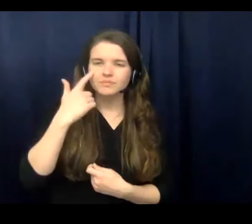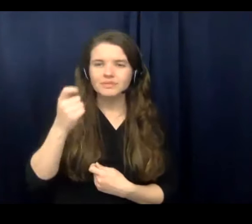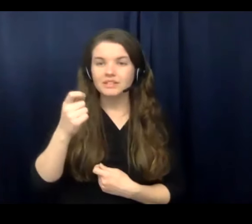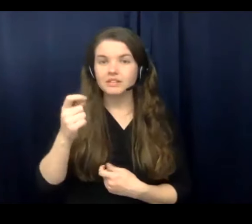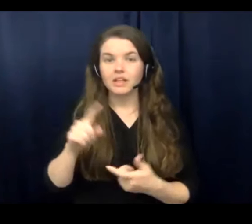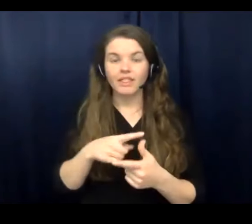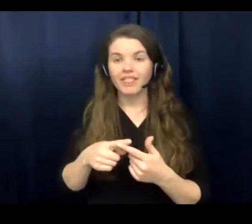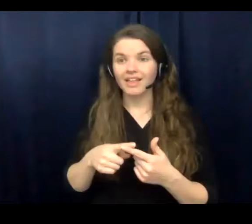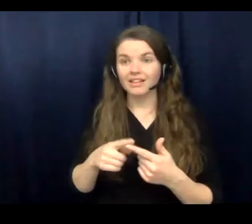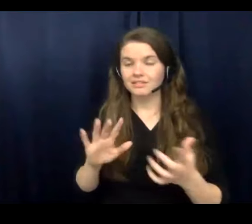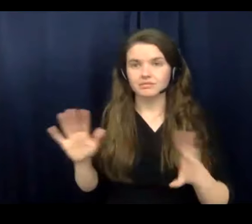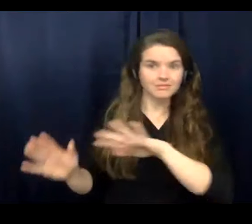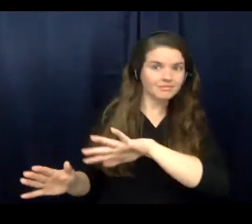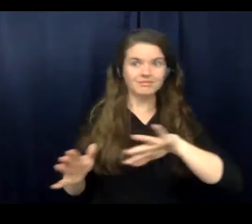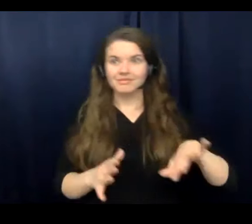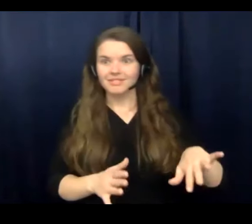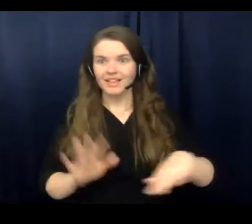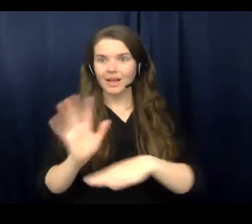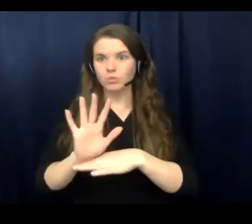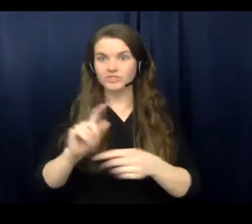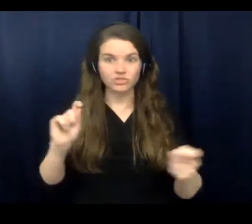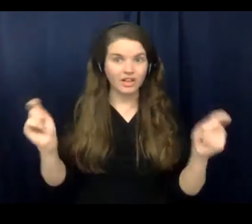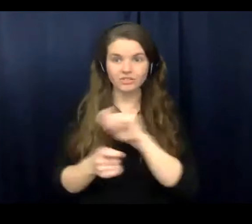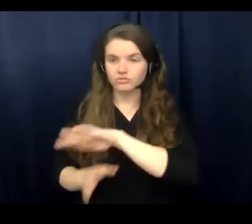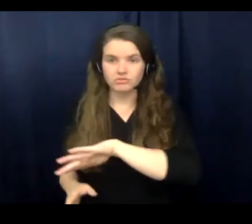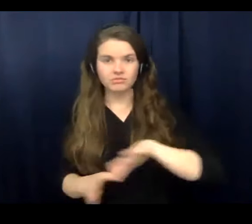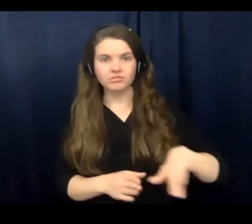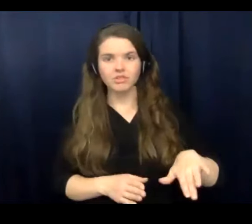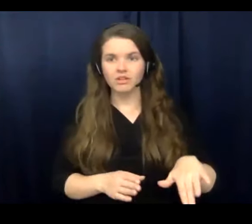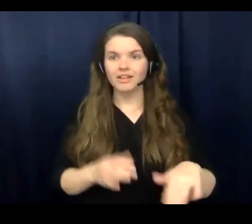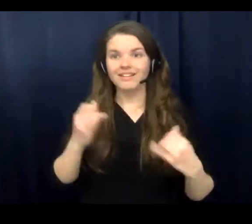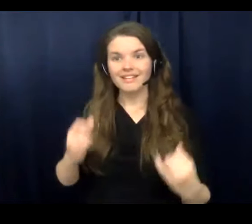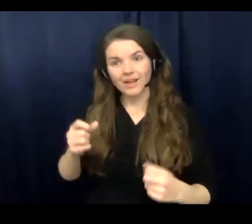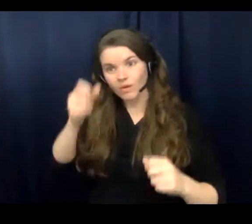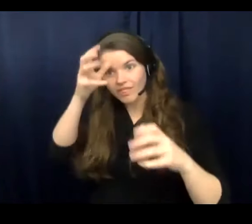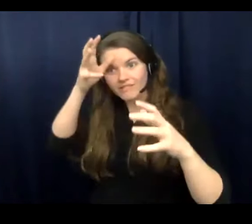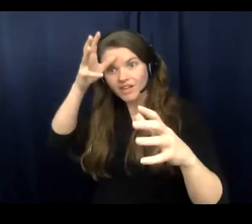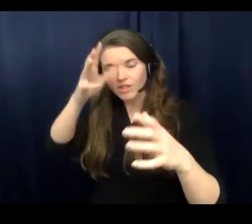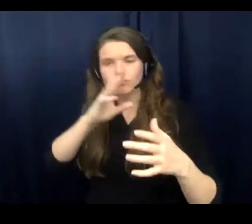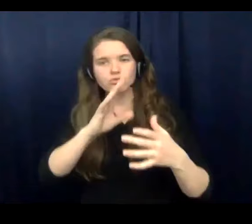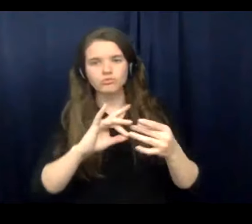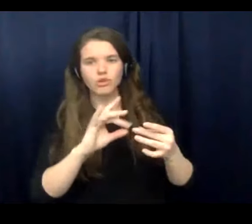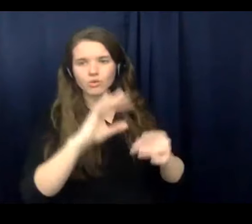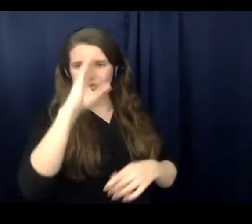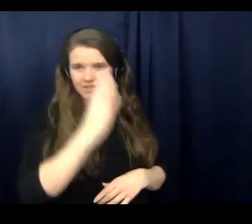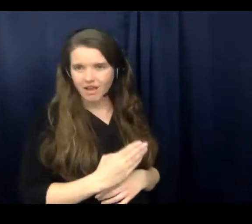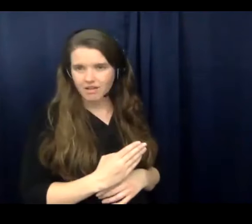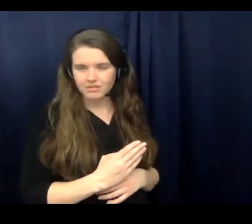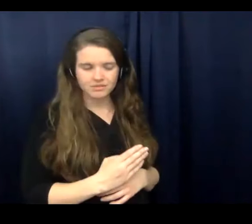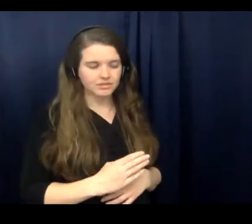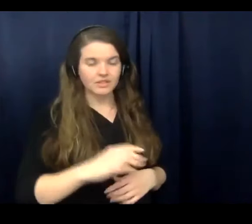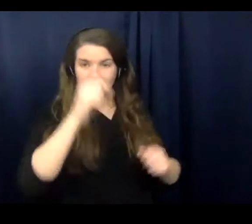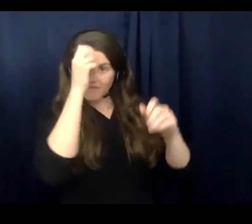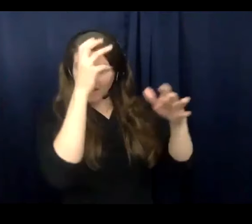Think of it, it's like a movie. The scene changes, and all of a sudden the Father is speaking to the Son. in this part. And when the Father is speaking to the